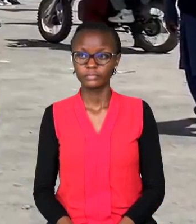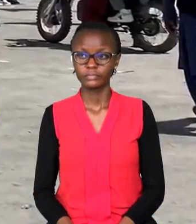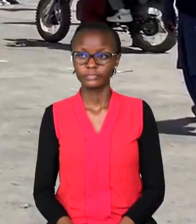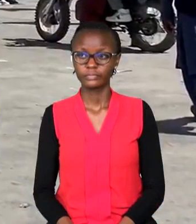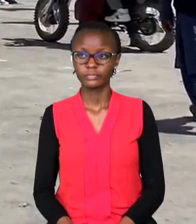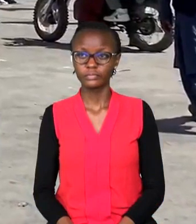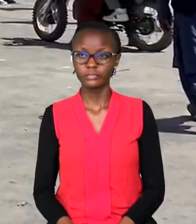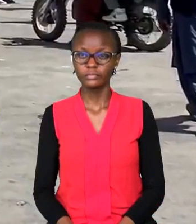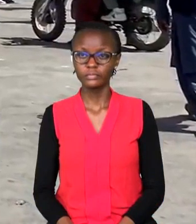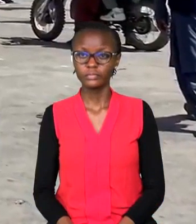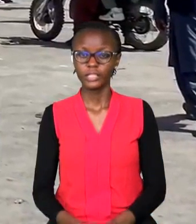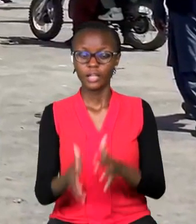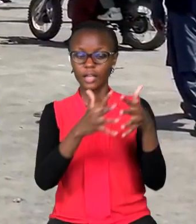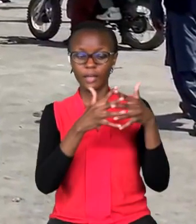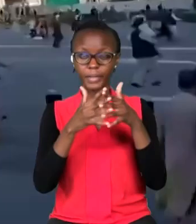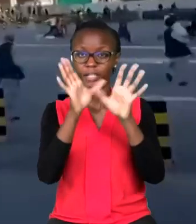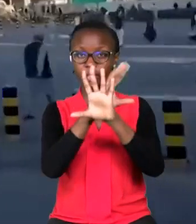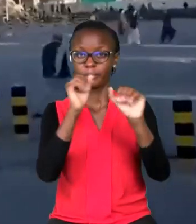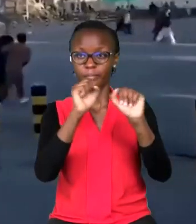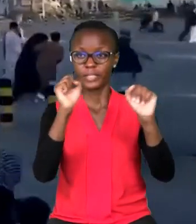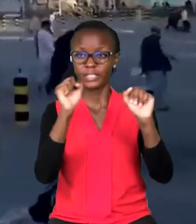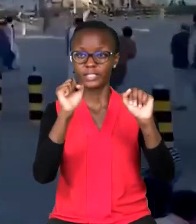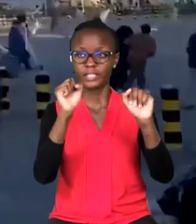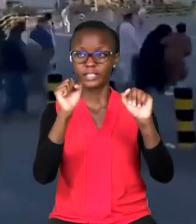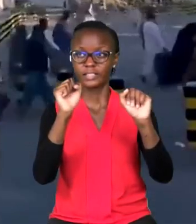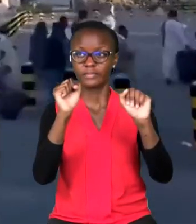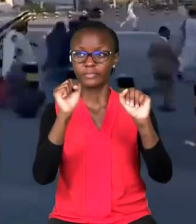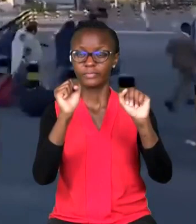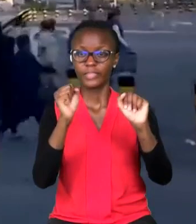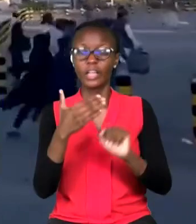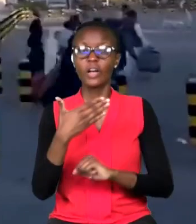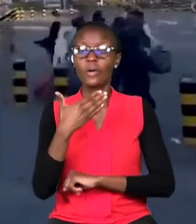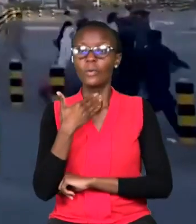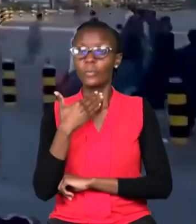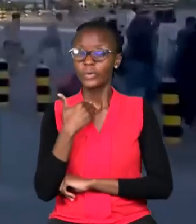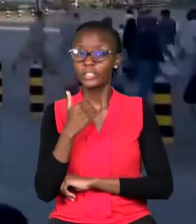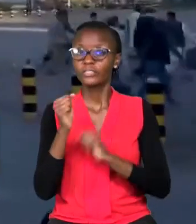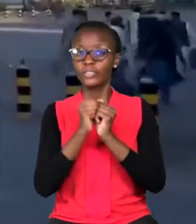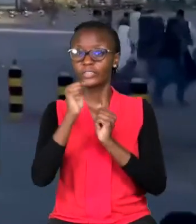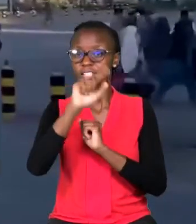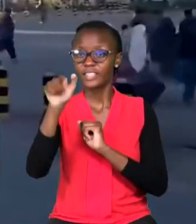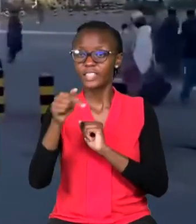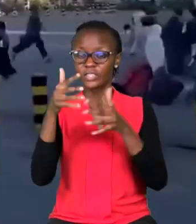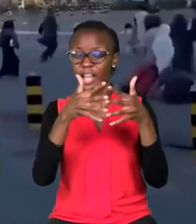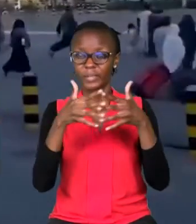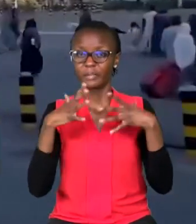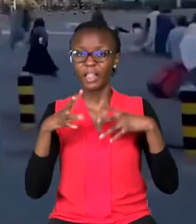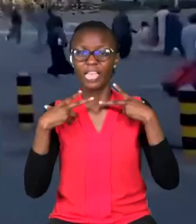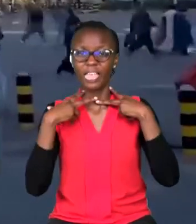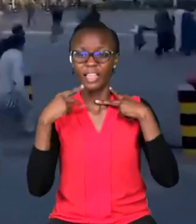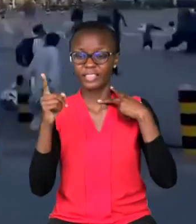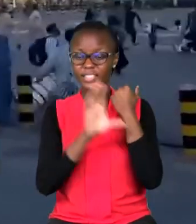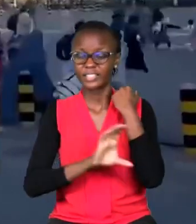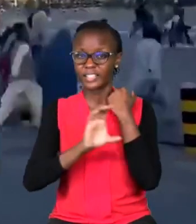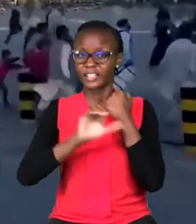President Biden wants U.S. forces out by the end of this month, but up to 15,000 U.S. citizens are stranded in the country.